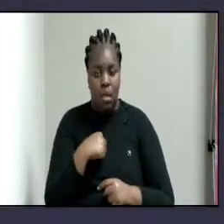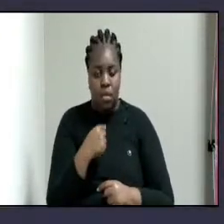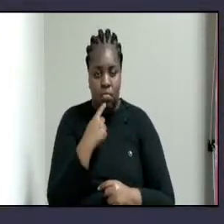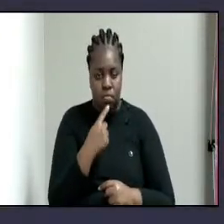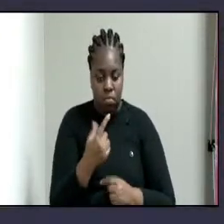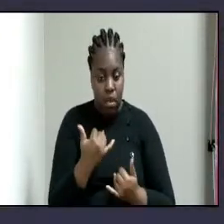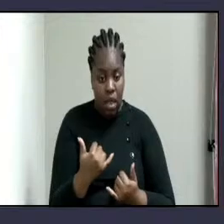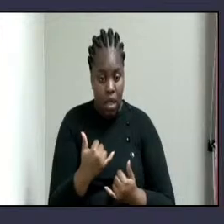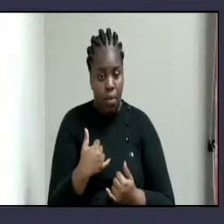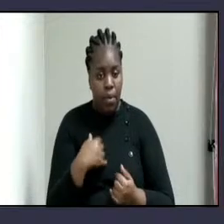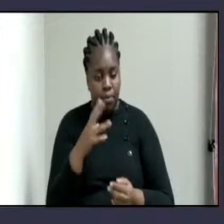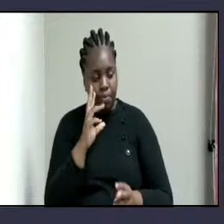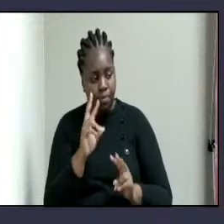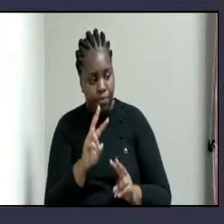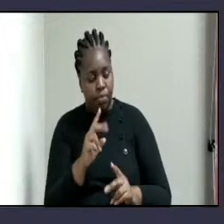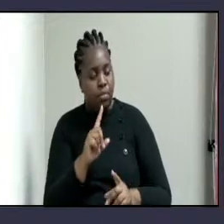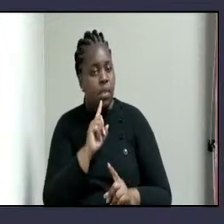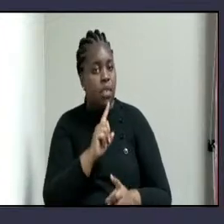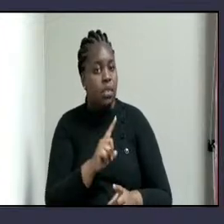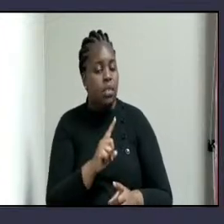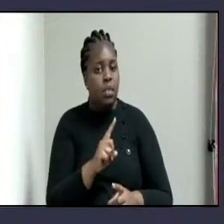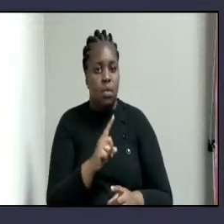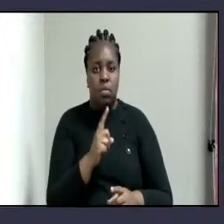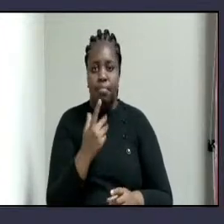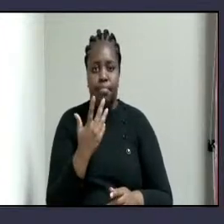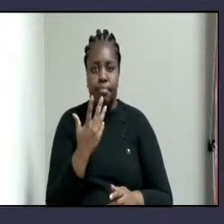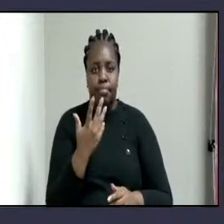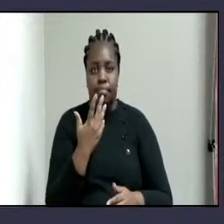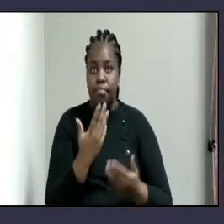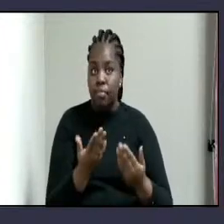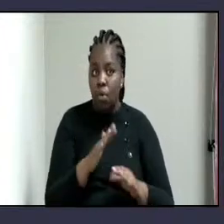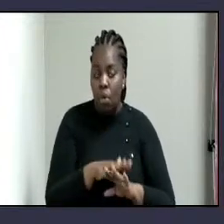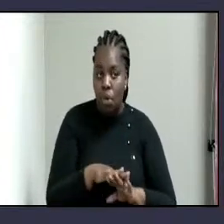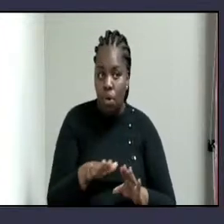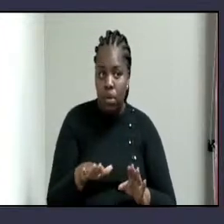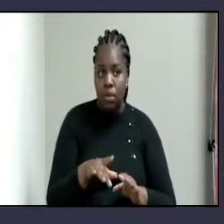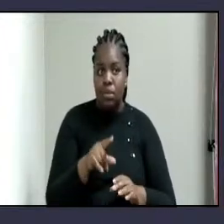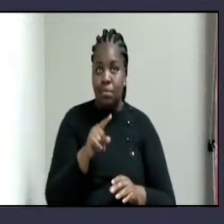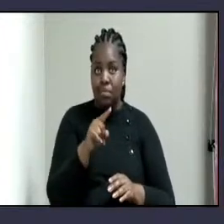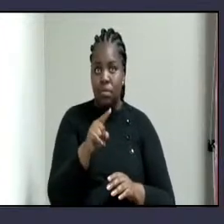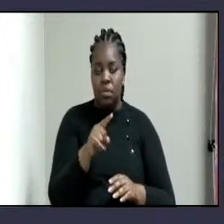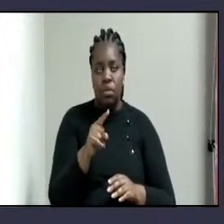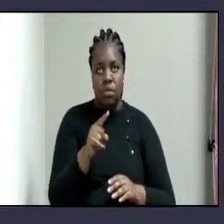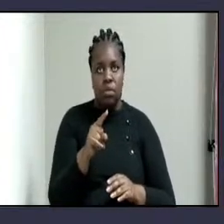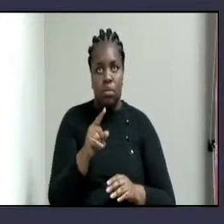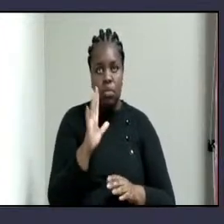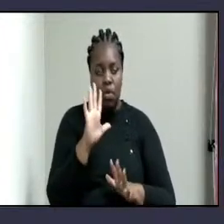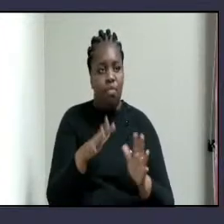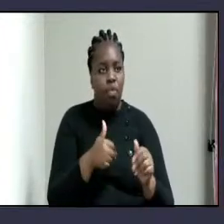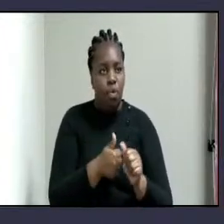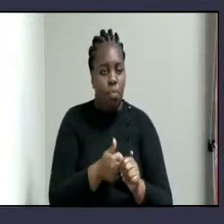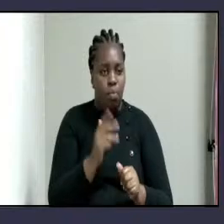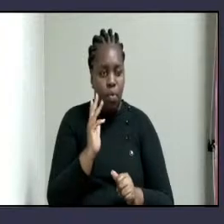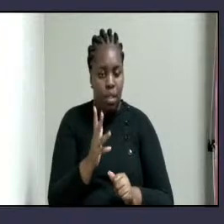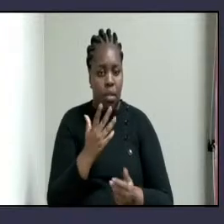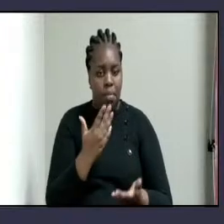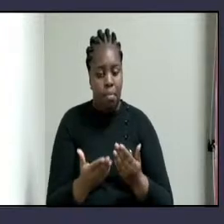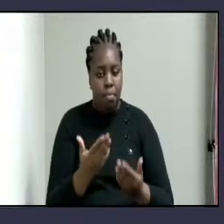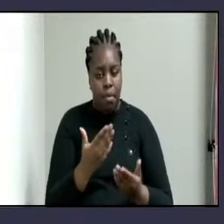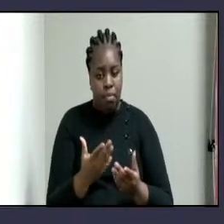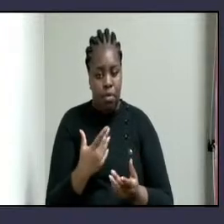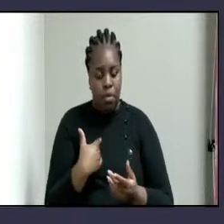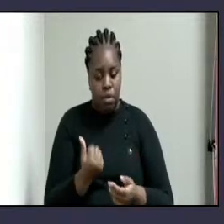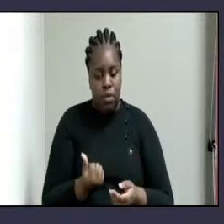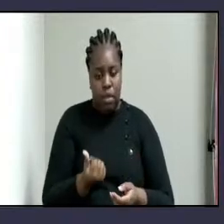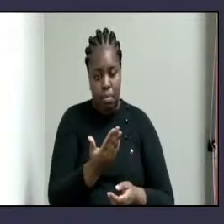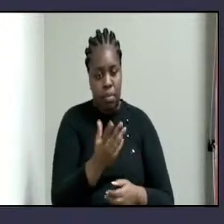now, I do not have a direct answer as to whether or not that premise should be perhaps followed. But perhaps maybe to make a